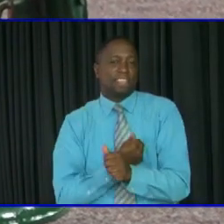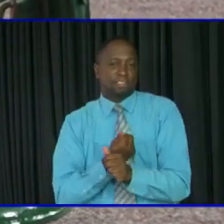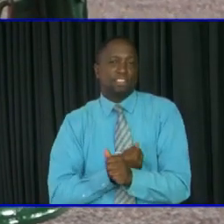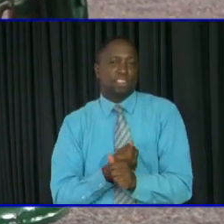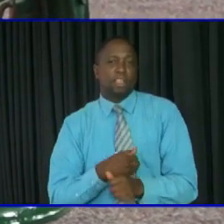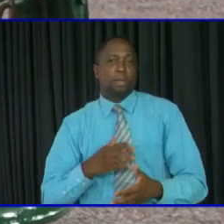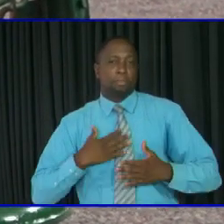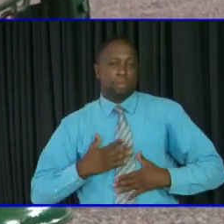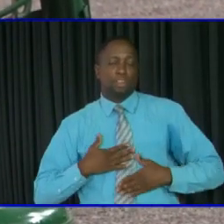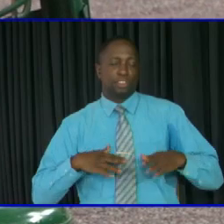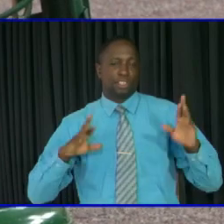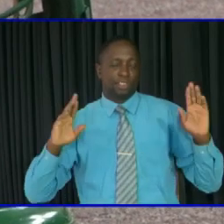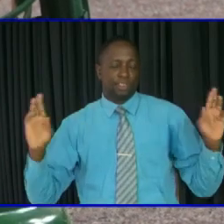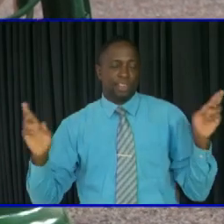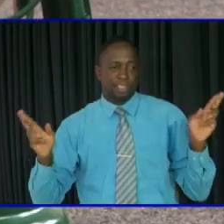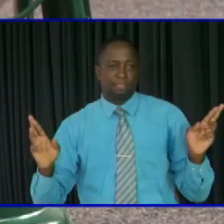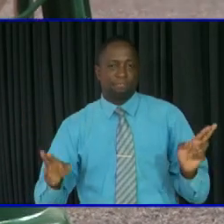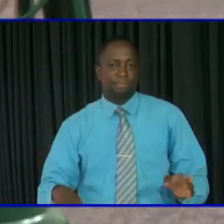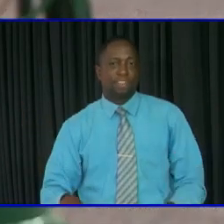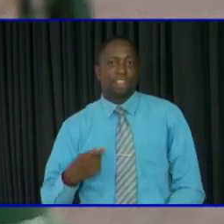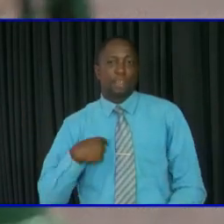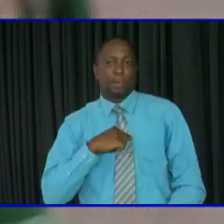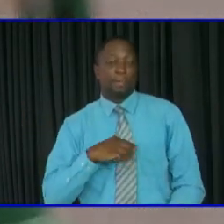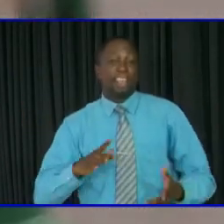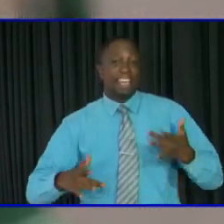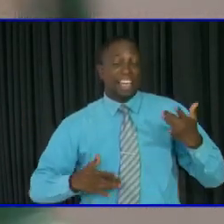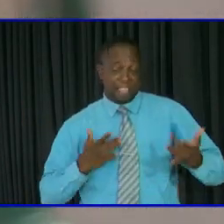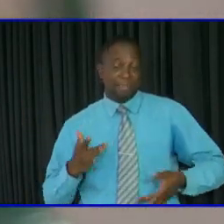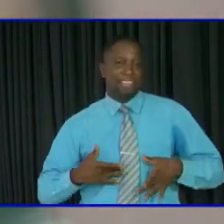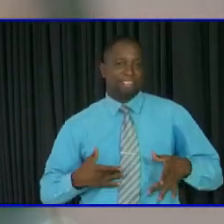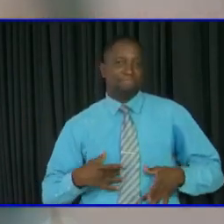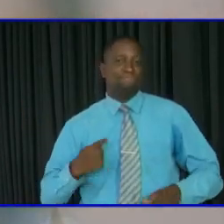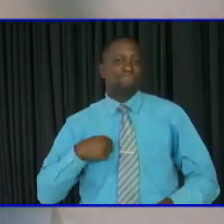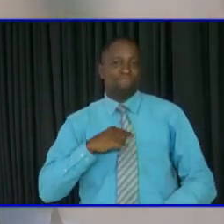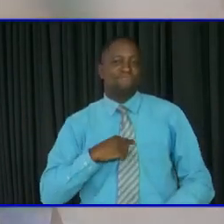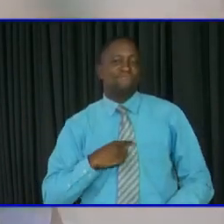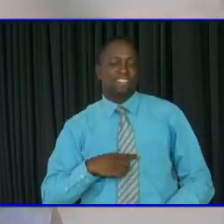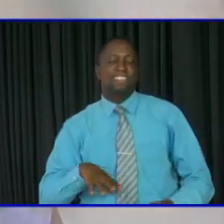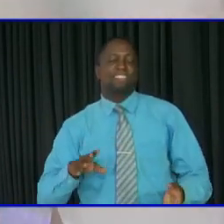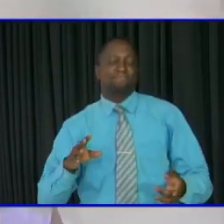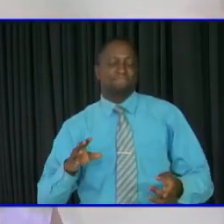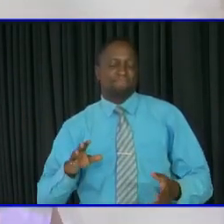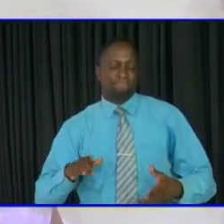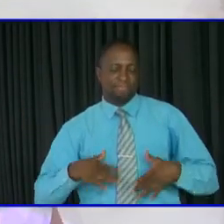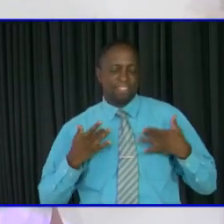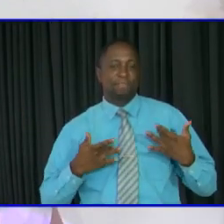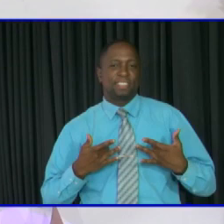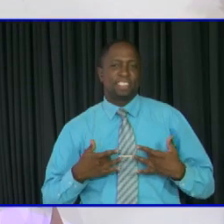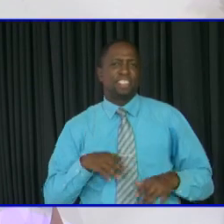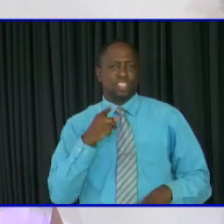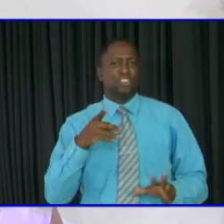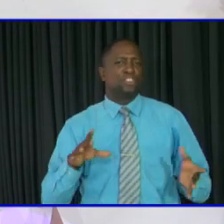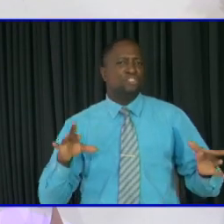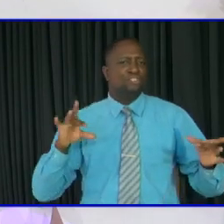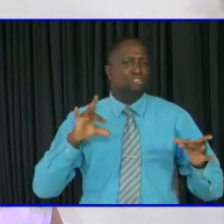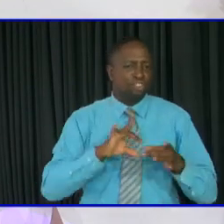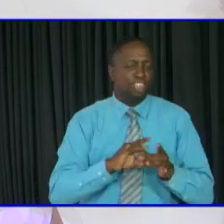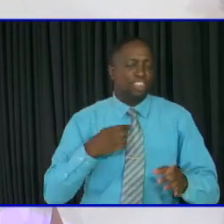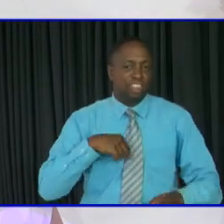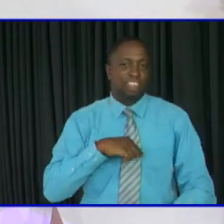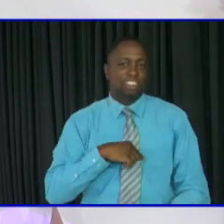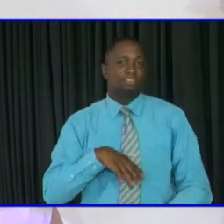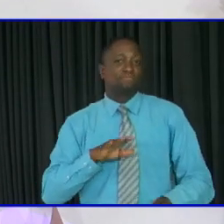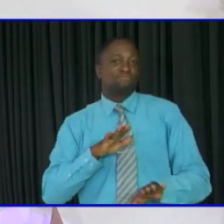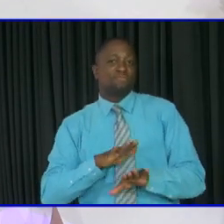burning. We are happy, we are delighted that you have taken the time to be with us on